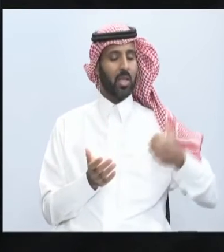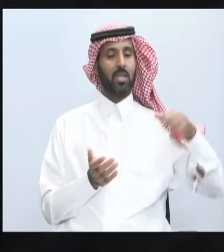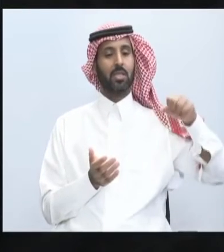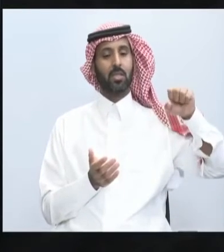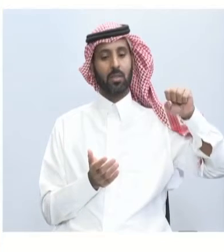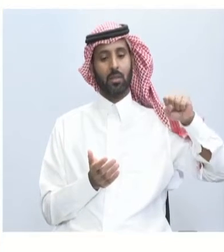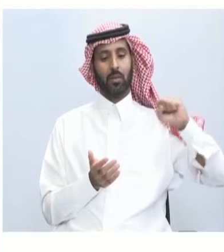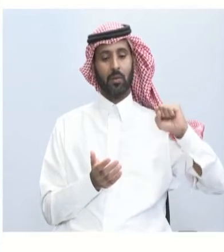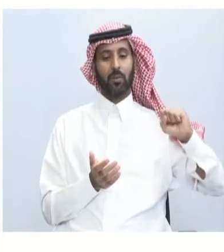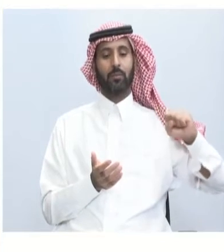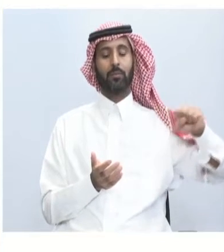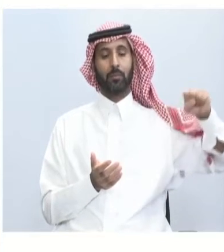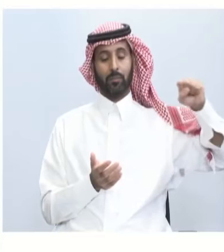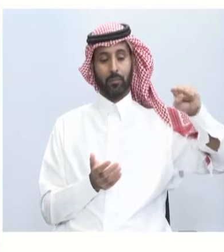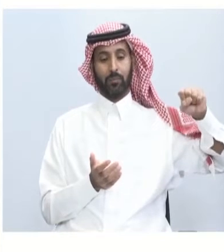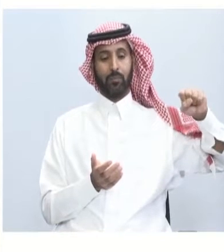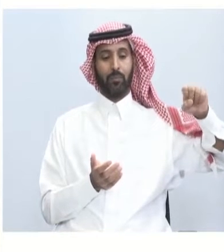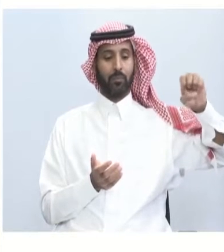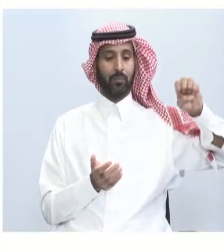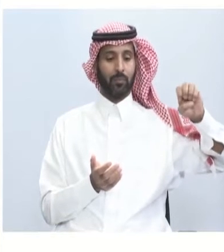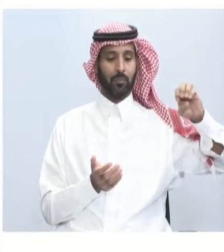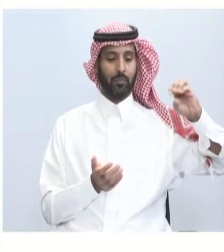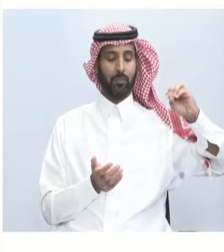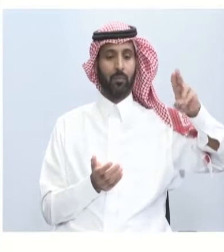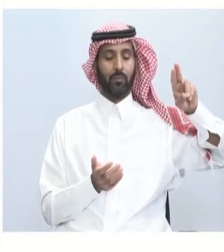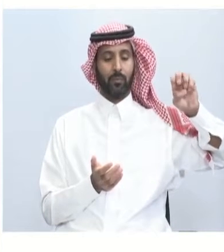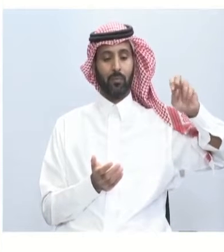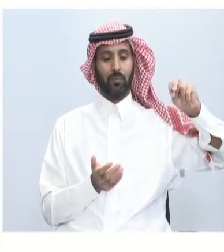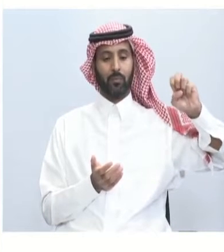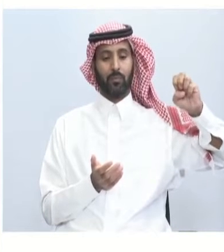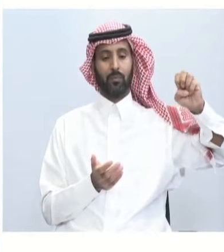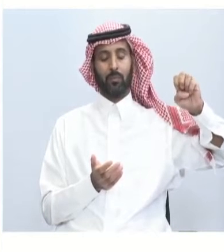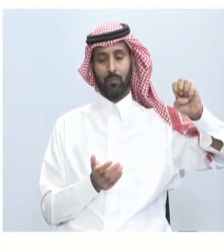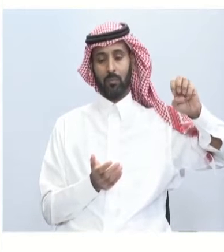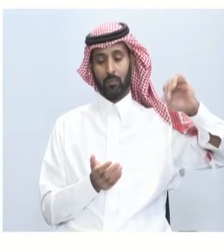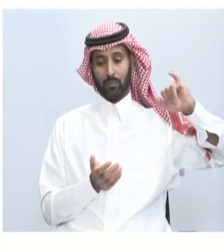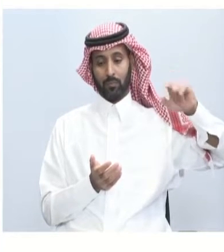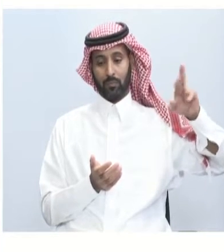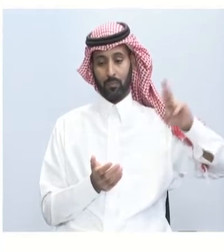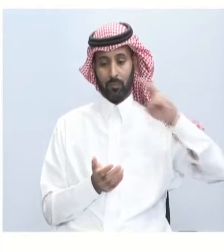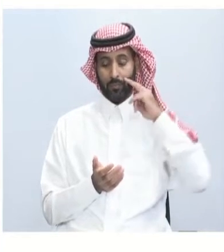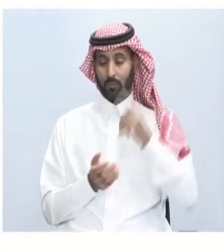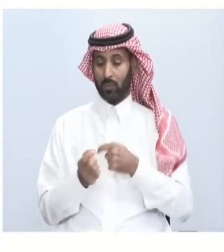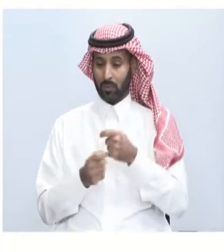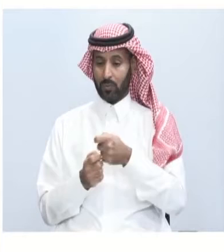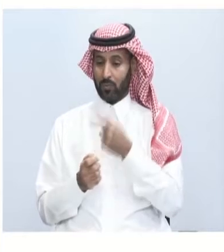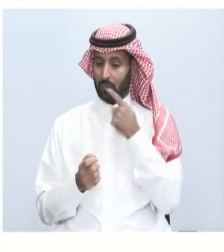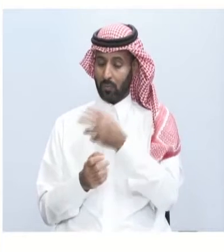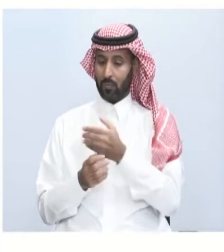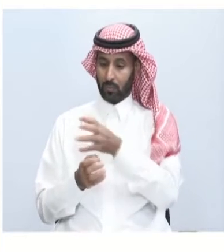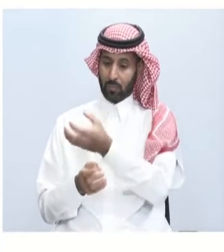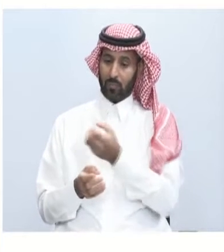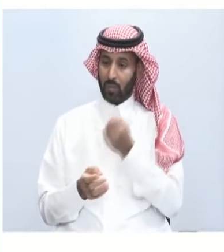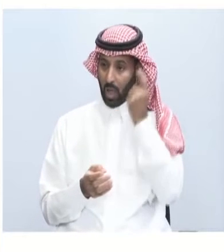souvenirs. So, what do you mean by souvenir? Souvenir is something that you buy or keep just to help